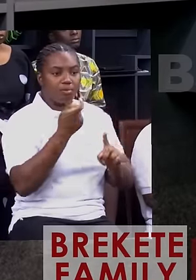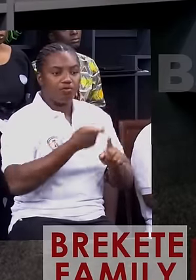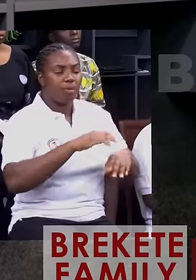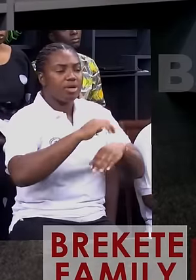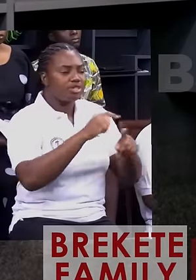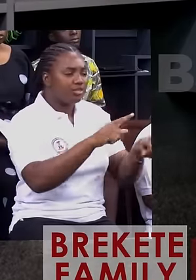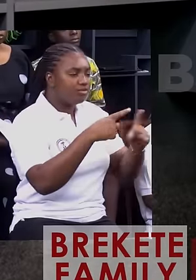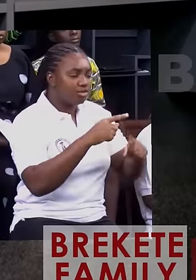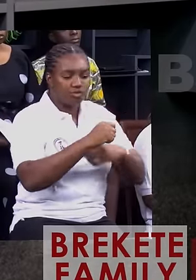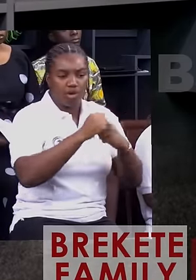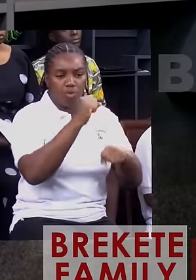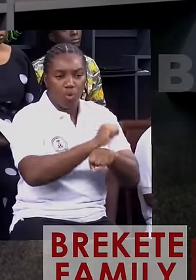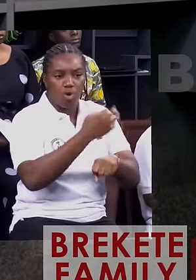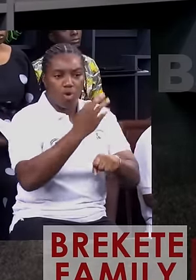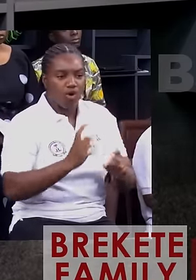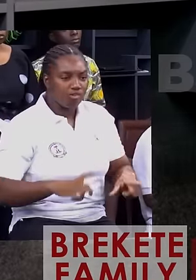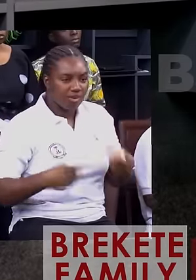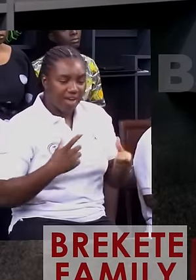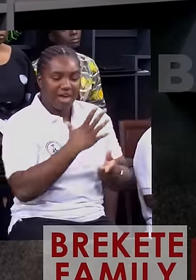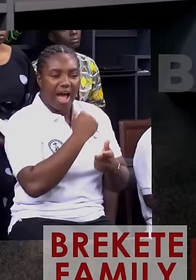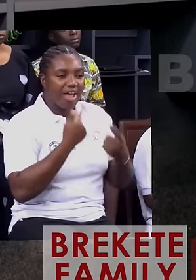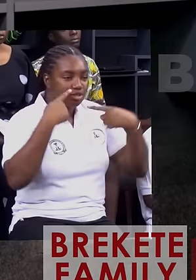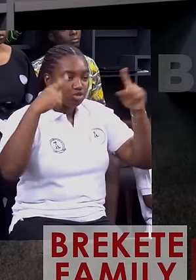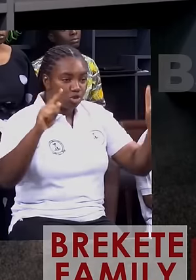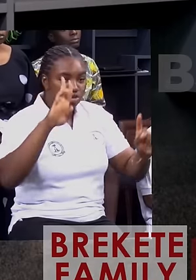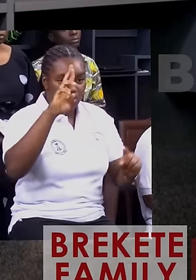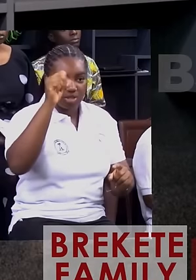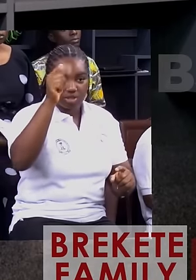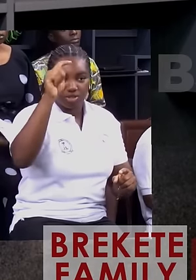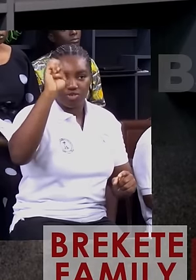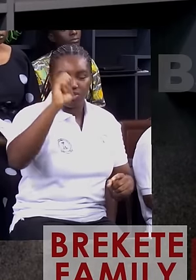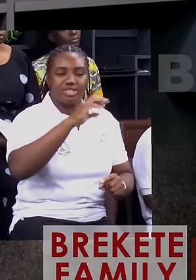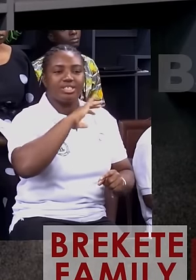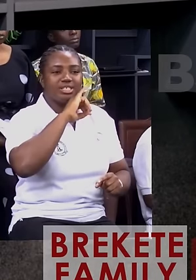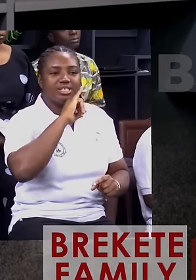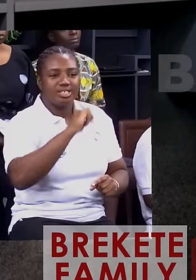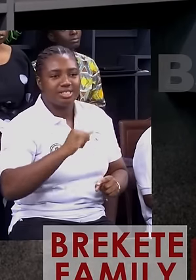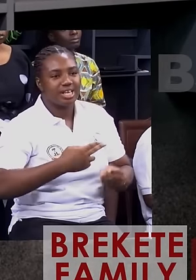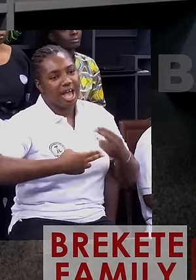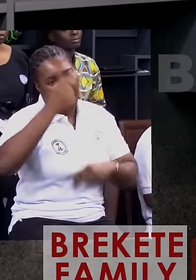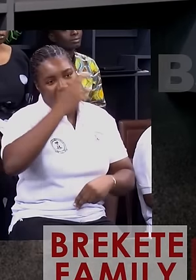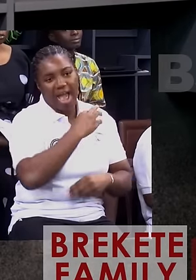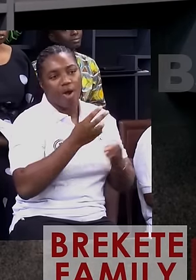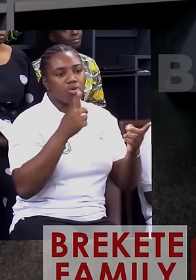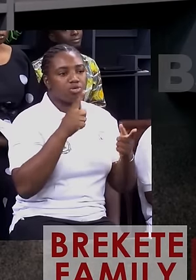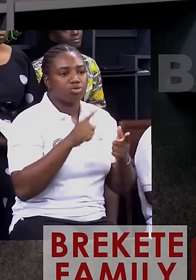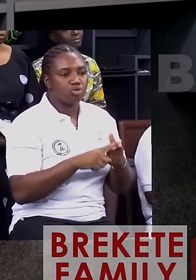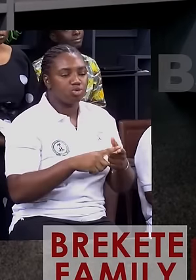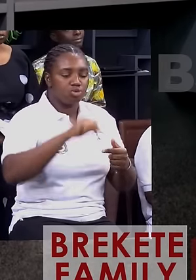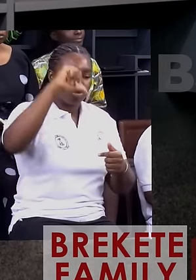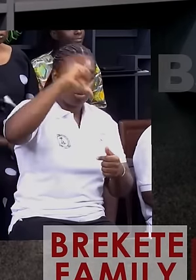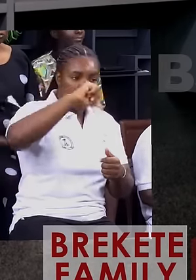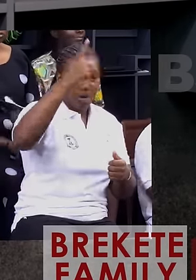rulers, different people, and the success rate is high. Mm. And so people are not happy with this, and they want to damage the program. Please,